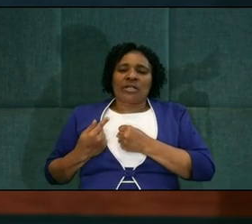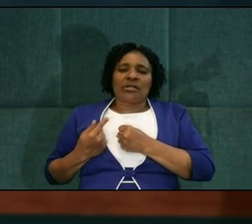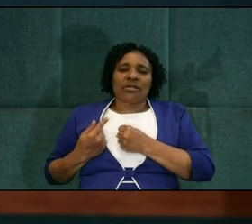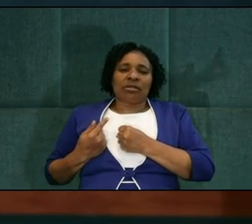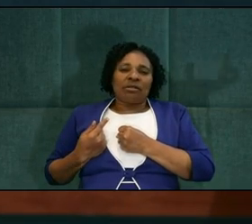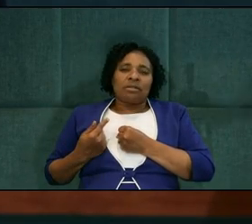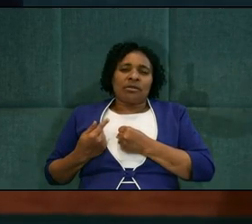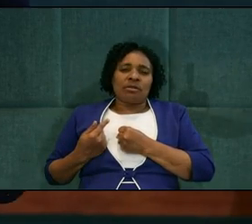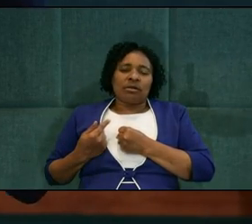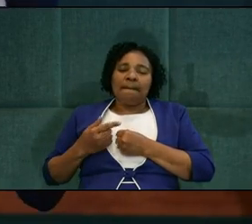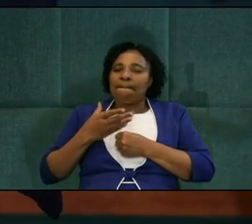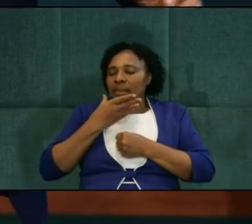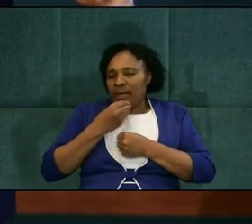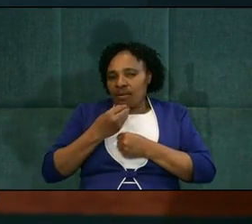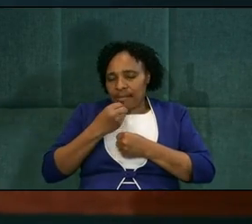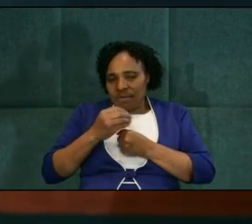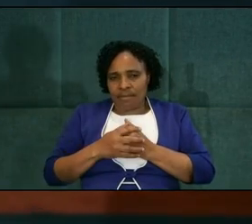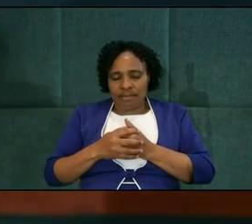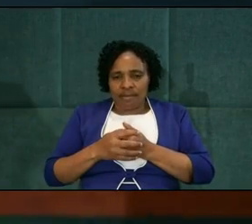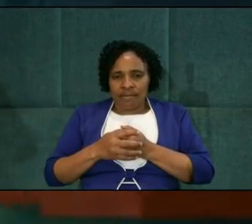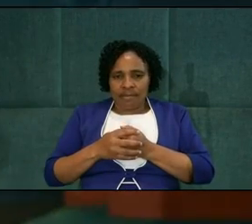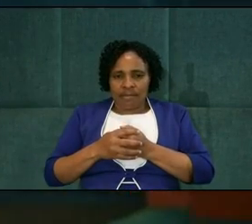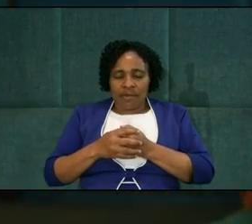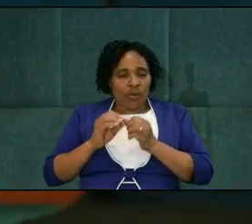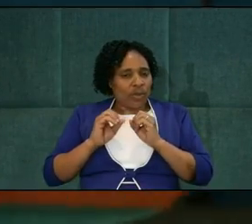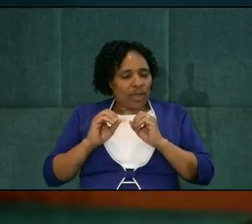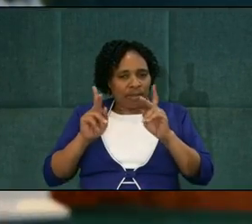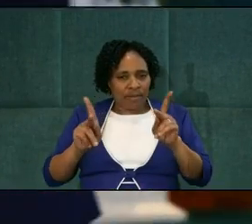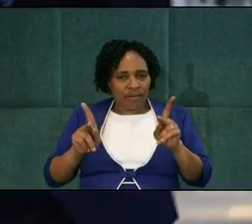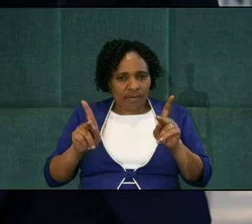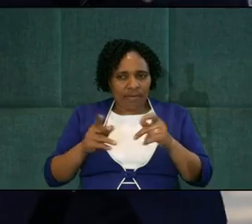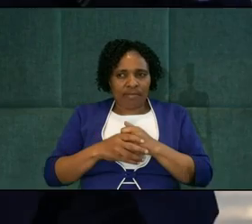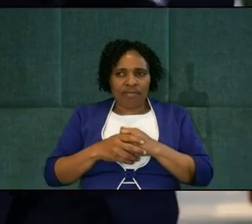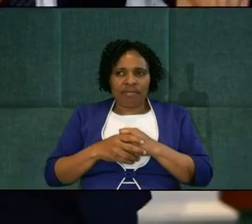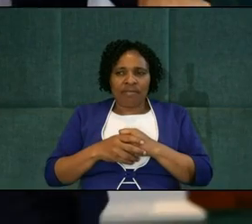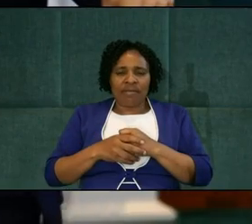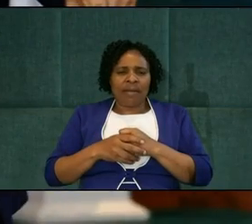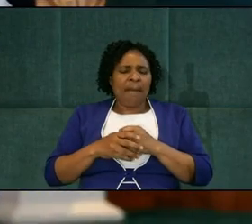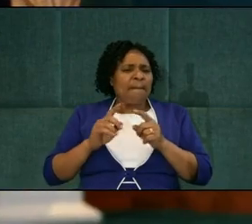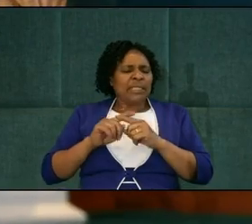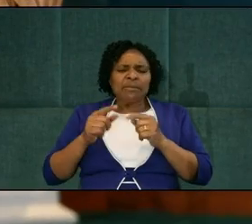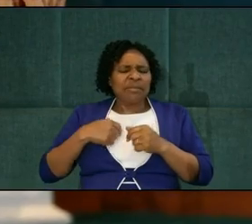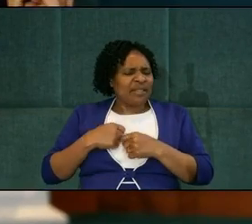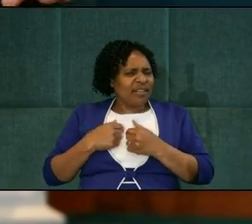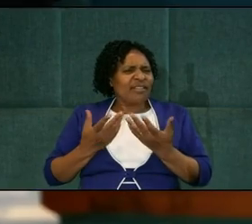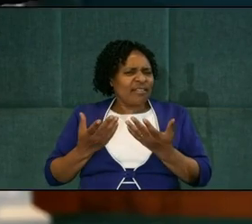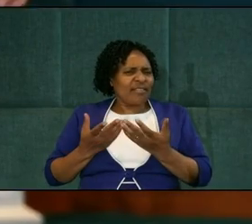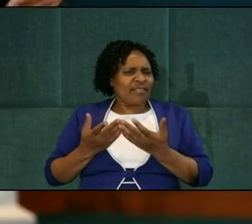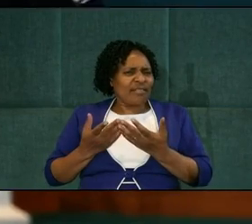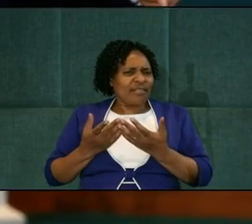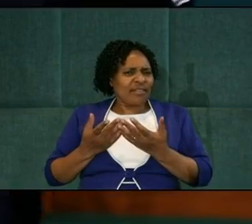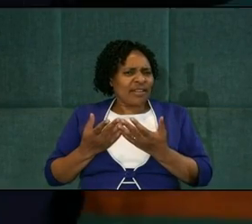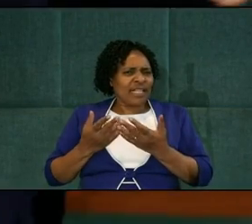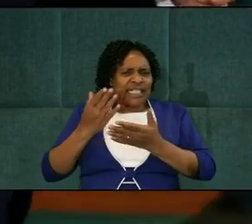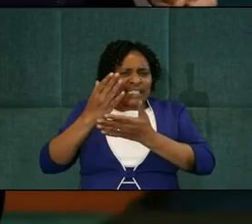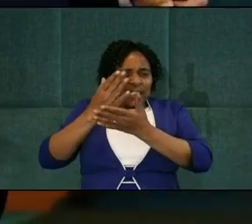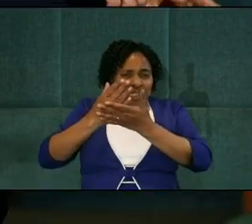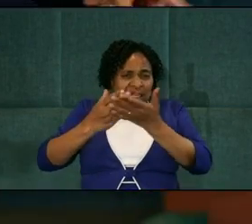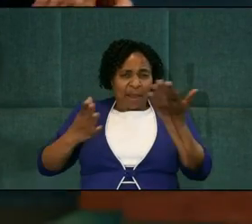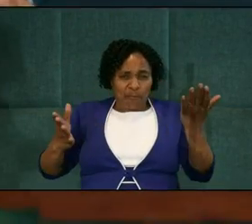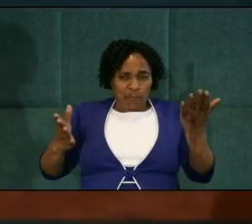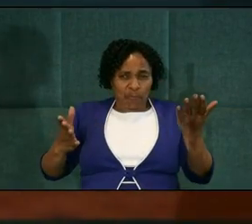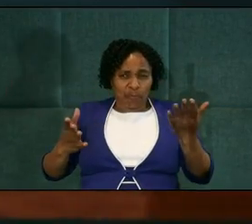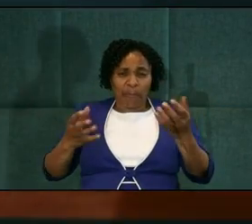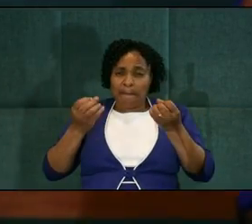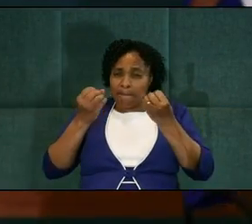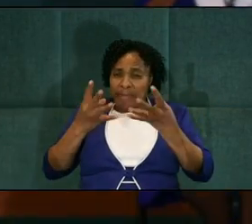600,000 men. Okay? I assume that some, if not most, of